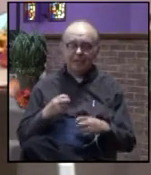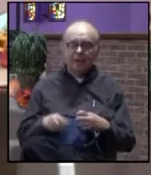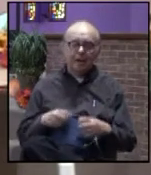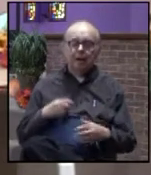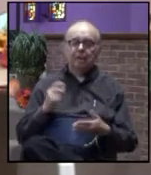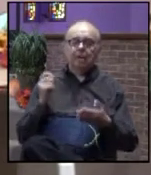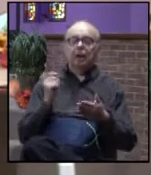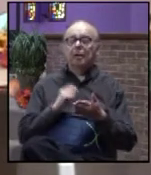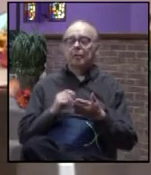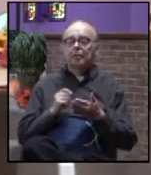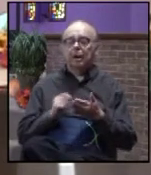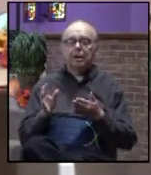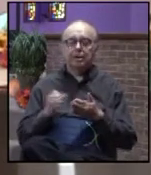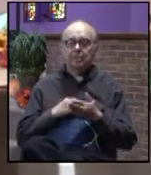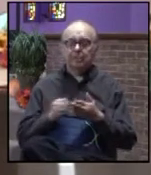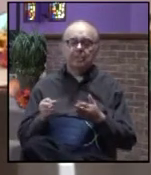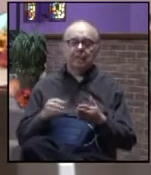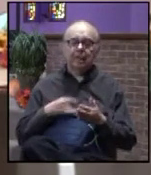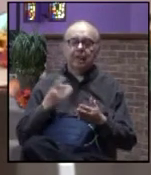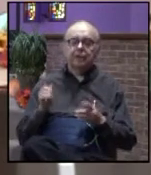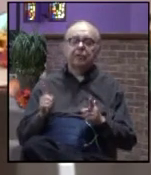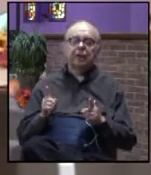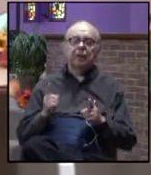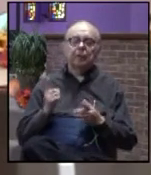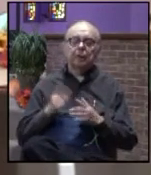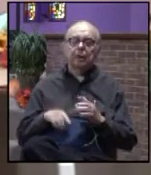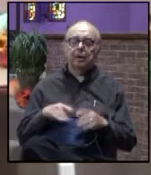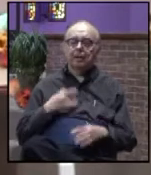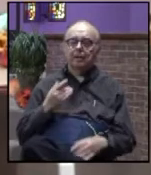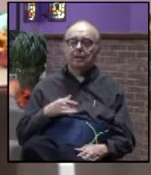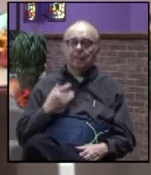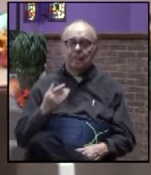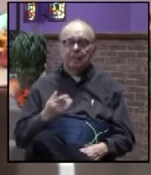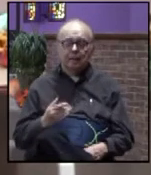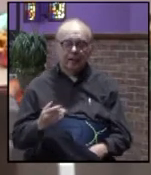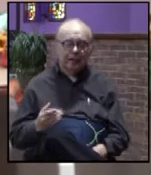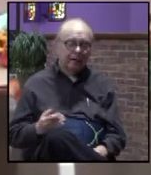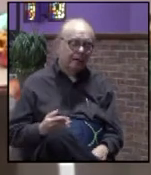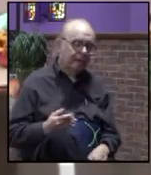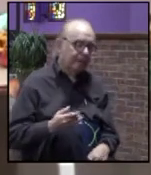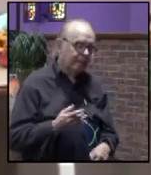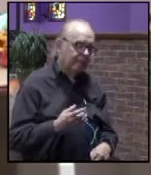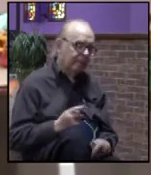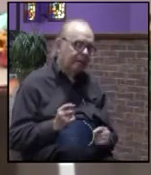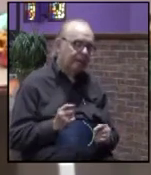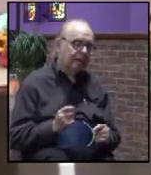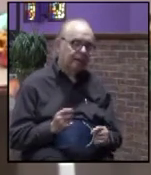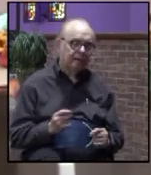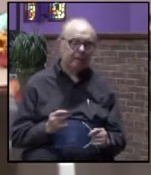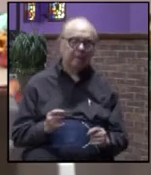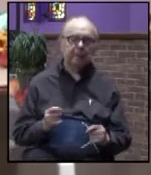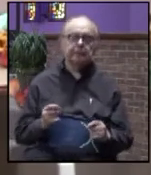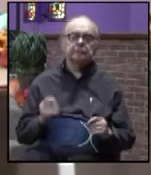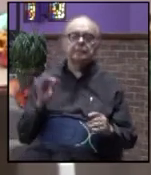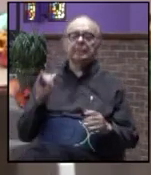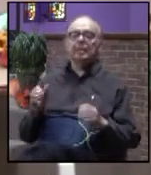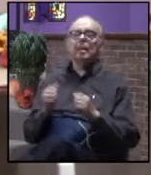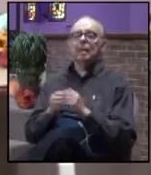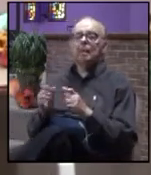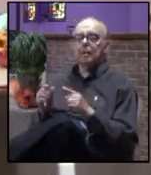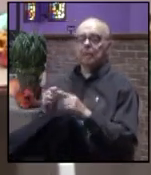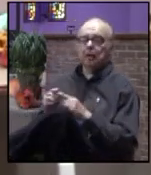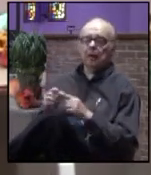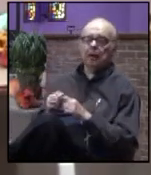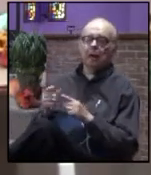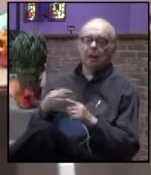rewrite songs, I sing what I feel. Ask anybody that's up here singing with me. They're trying to stay with the words,